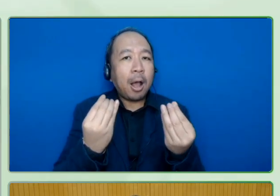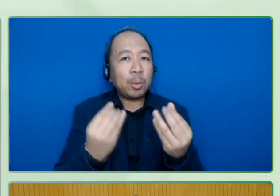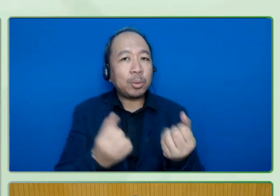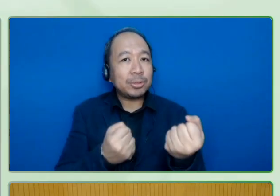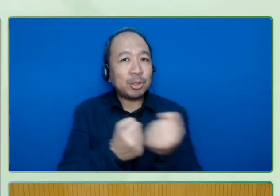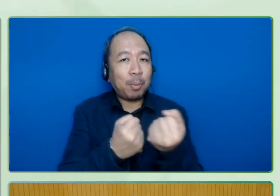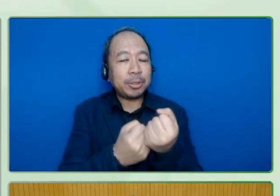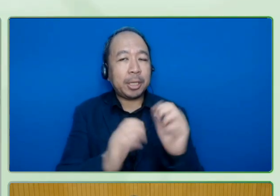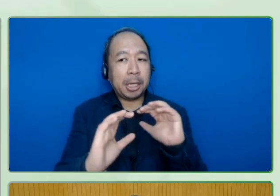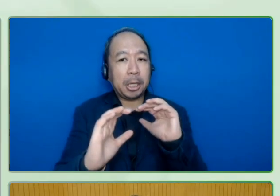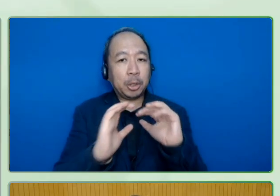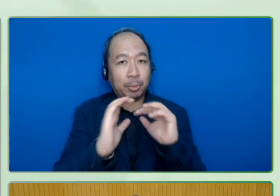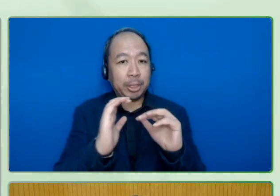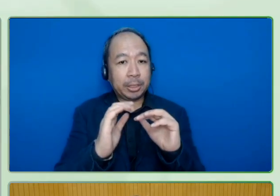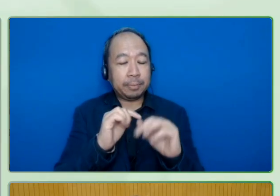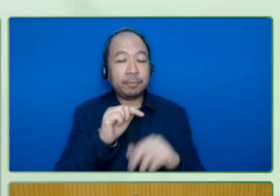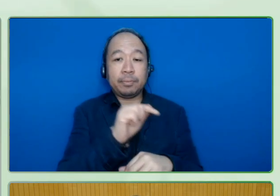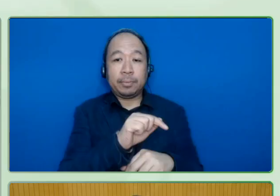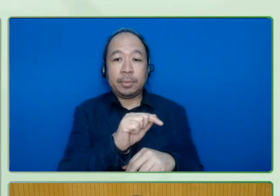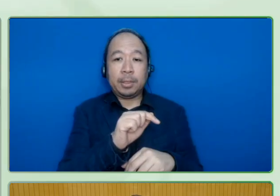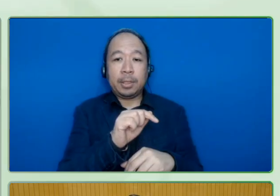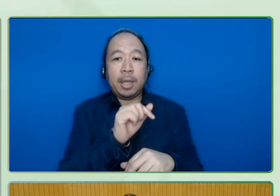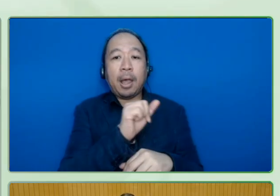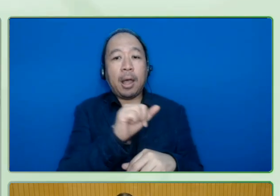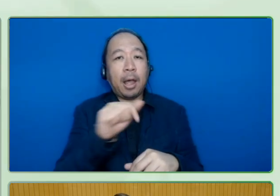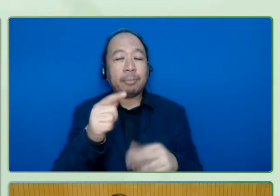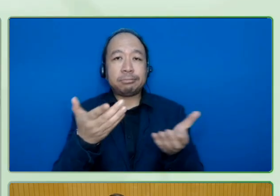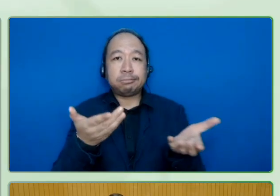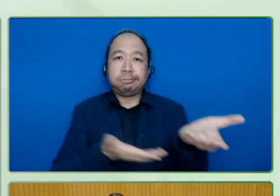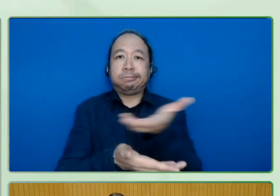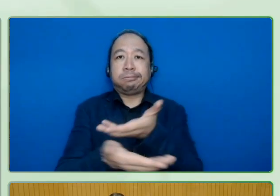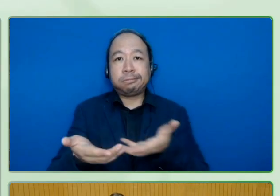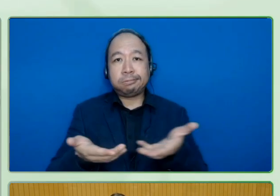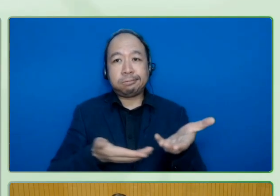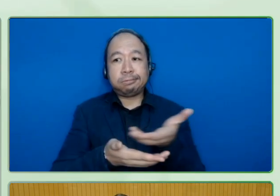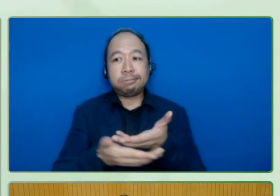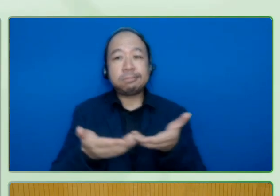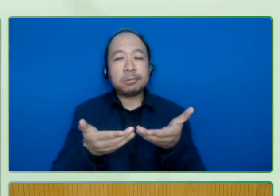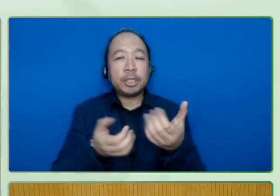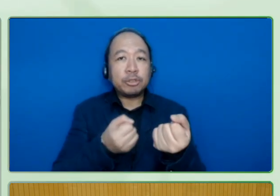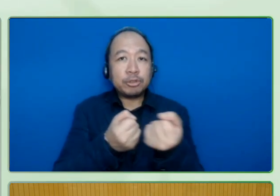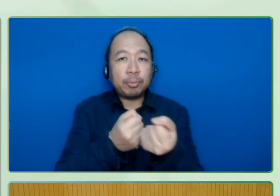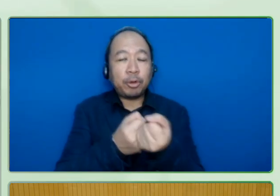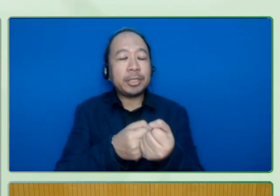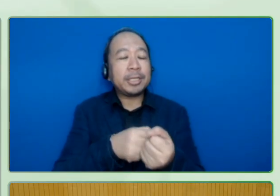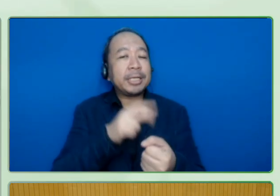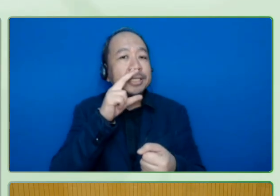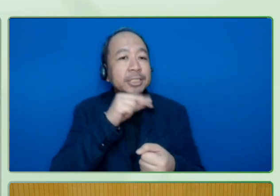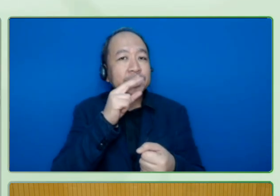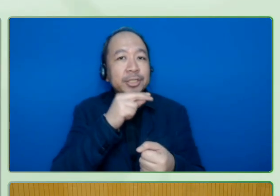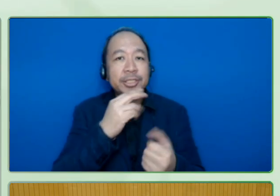completely interactive. It supports speech development. It is, let's see, where can I find my